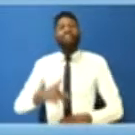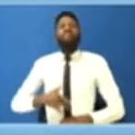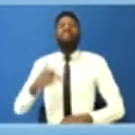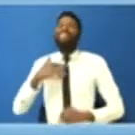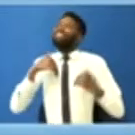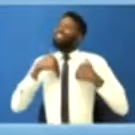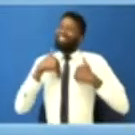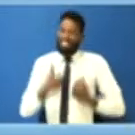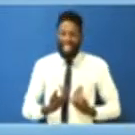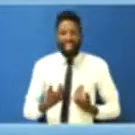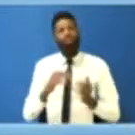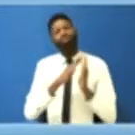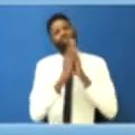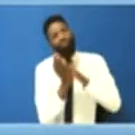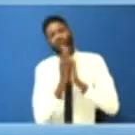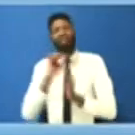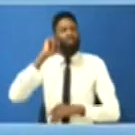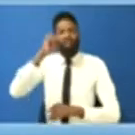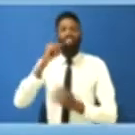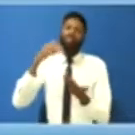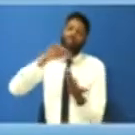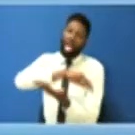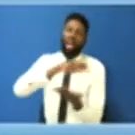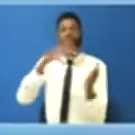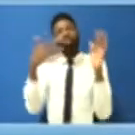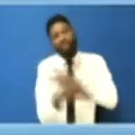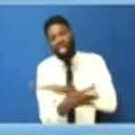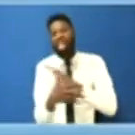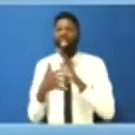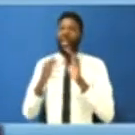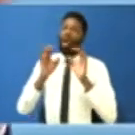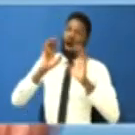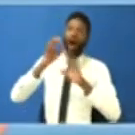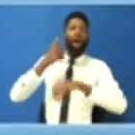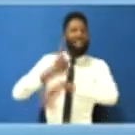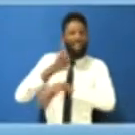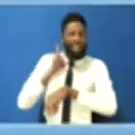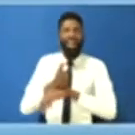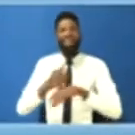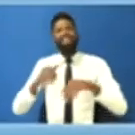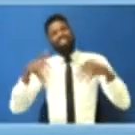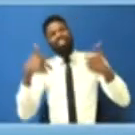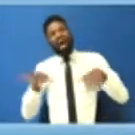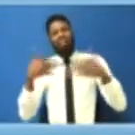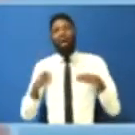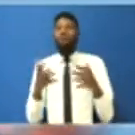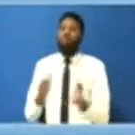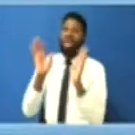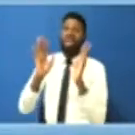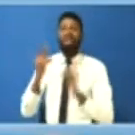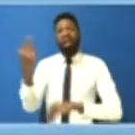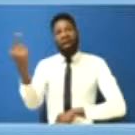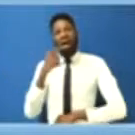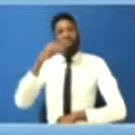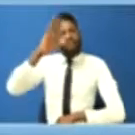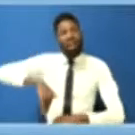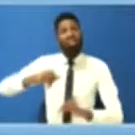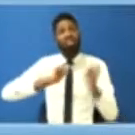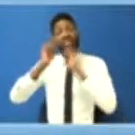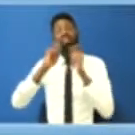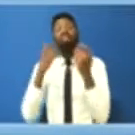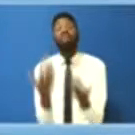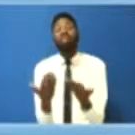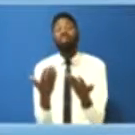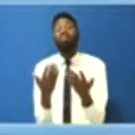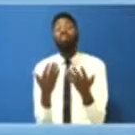the circus of usual politics of insults of drama of coming late for interviews